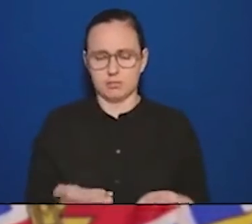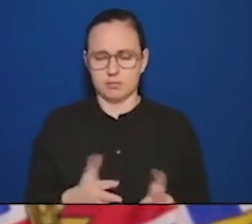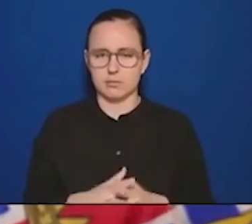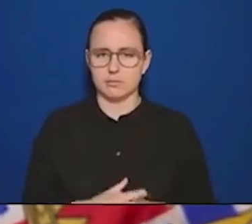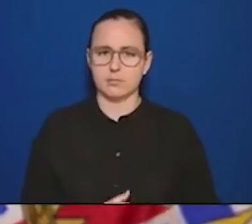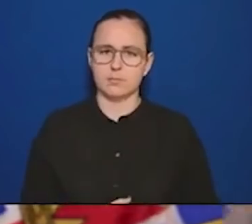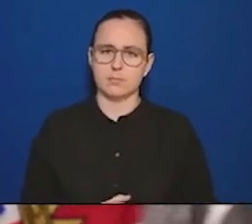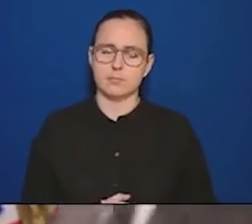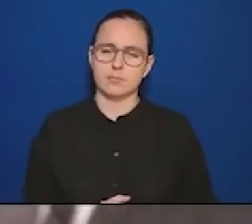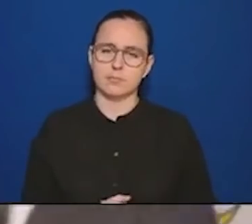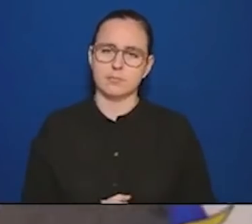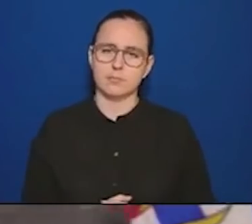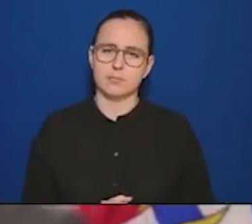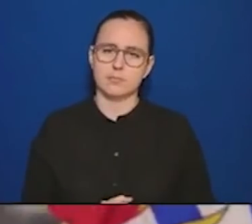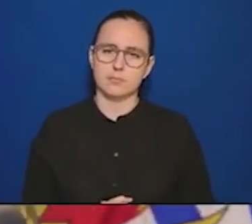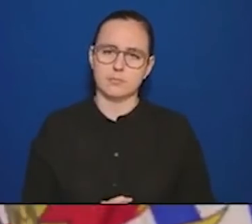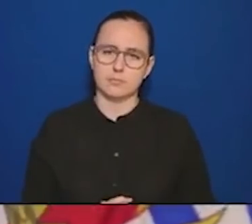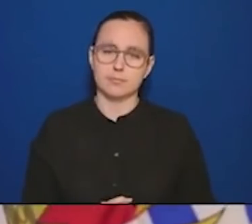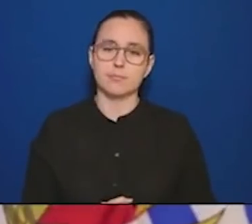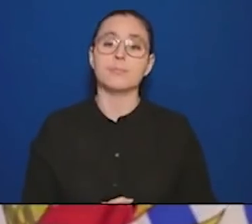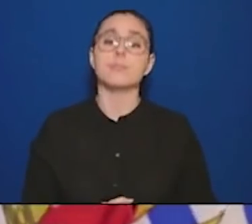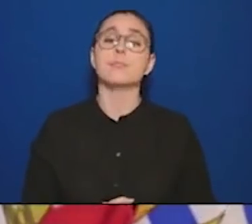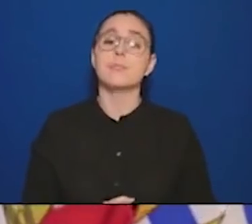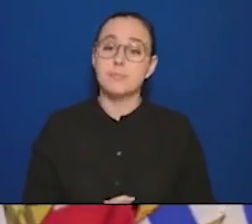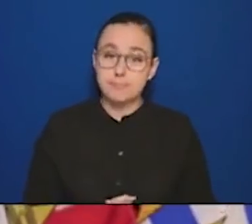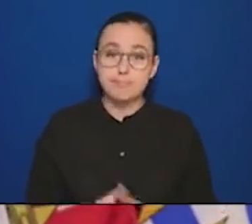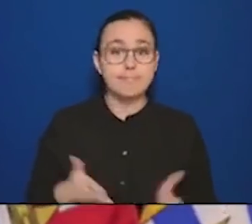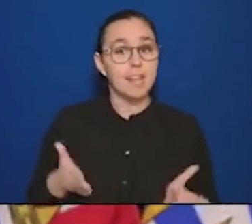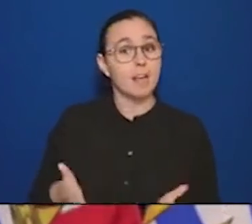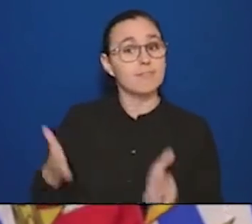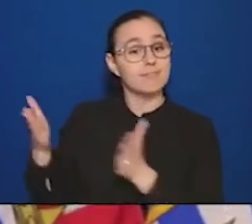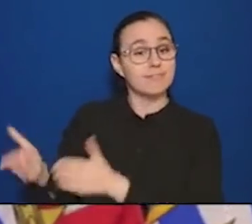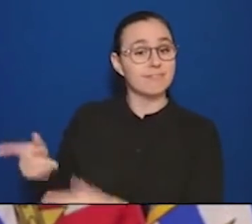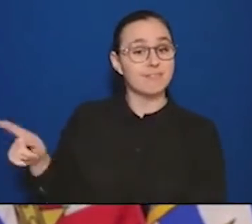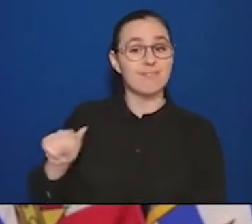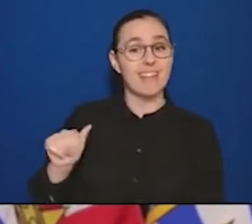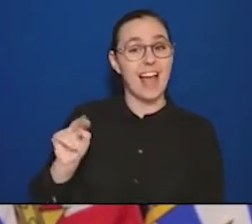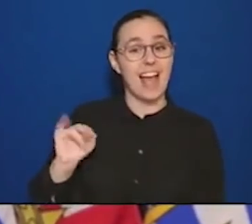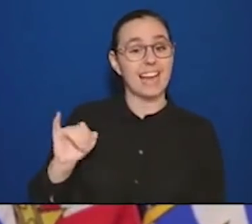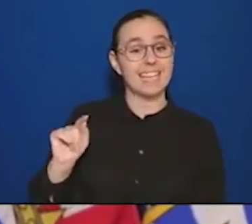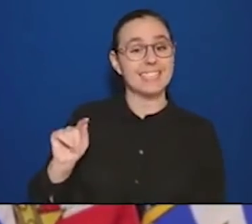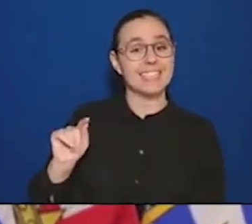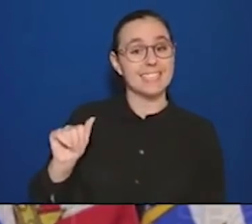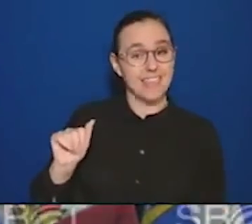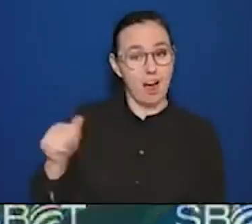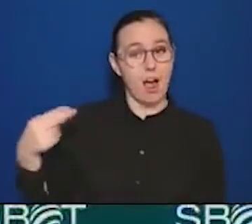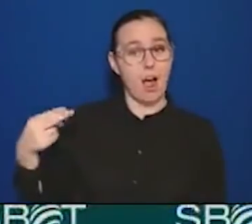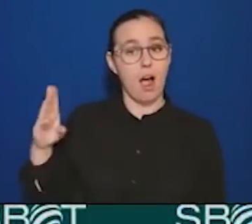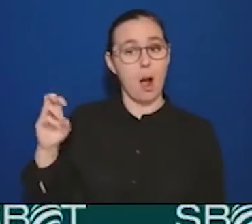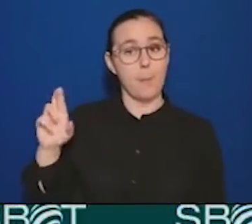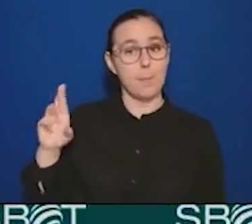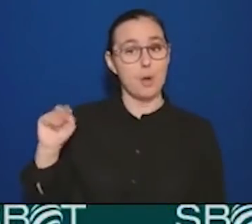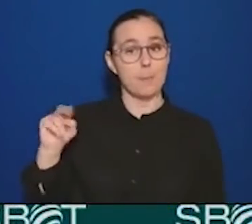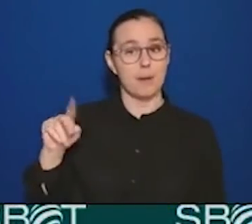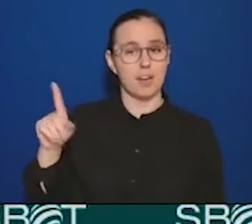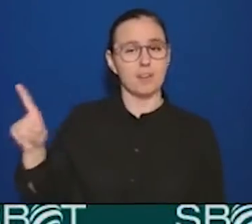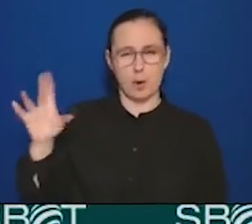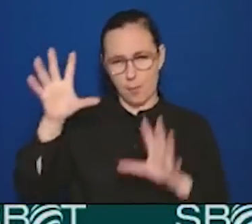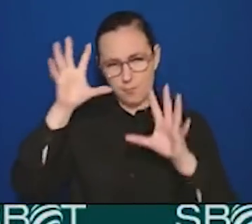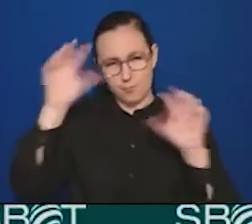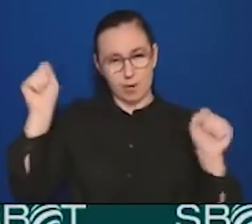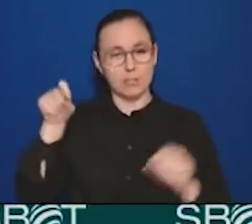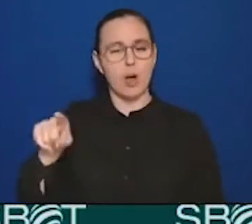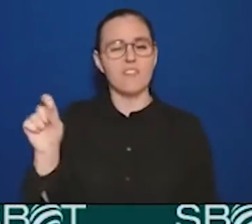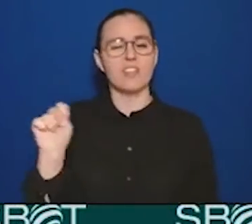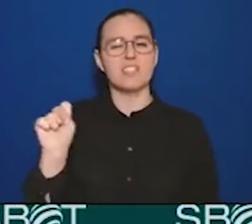Our next speaker will be Anita Huberman, the President and CEO of the Surrey Board of Trade. Good afternoon.